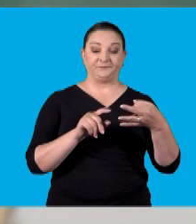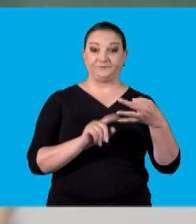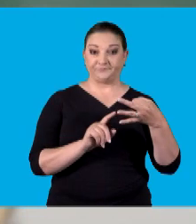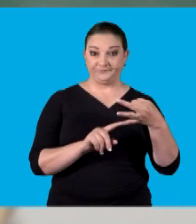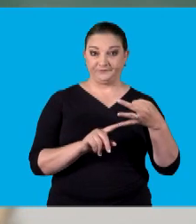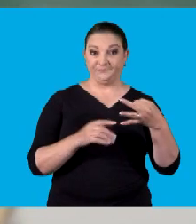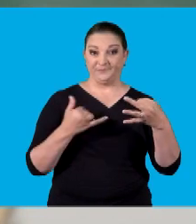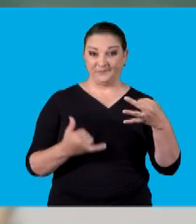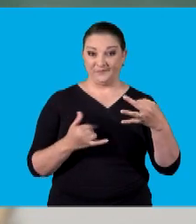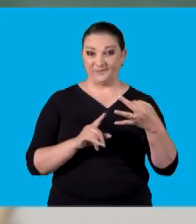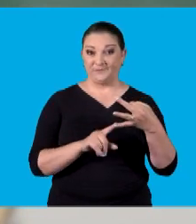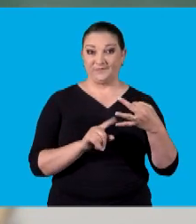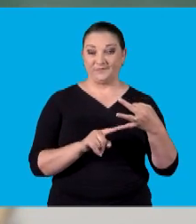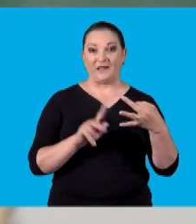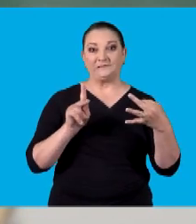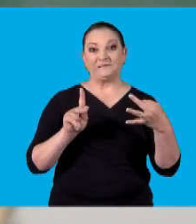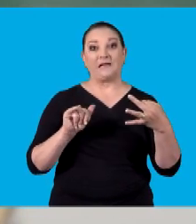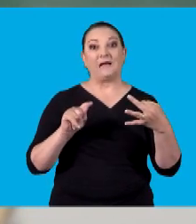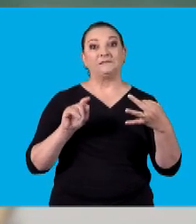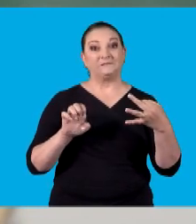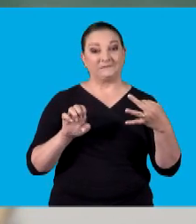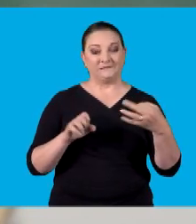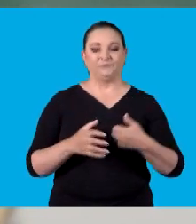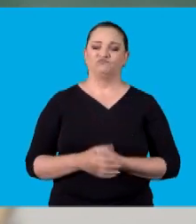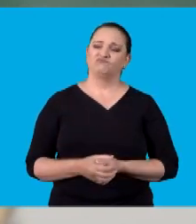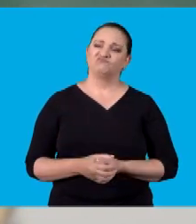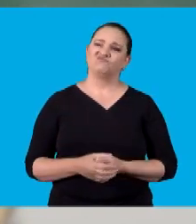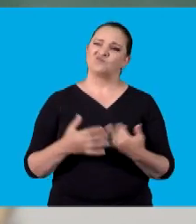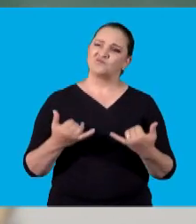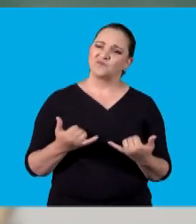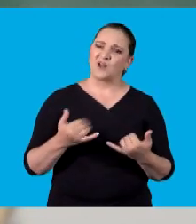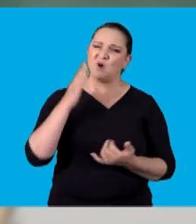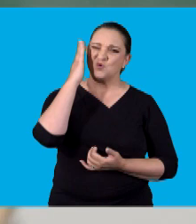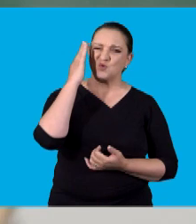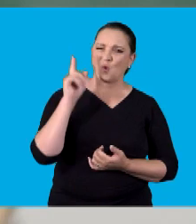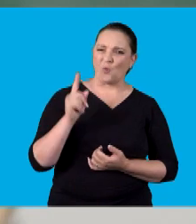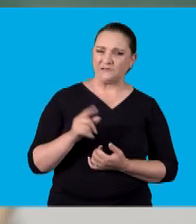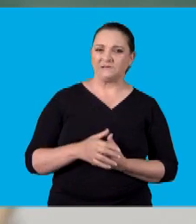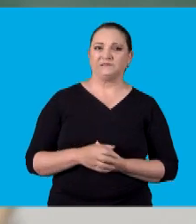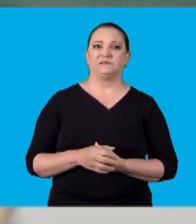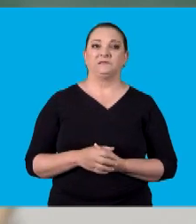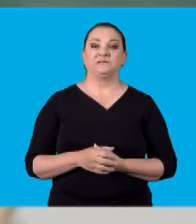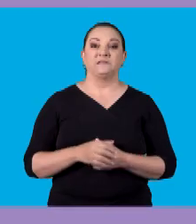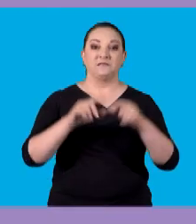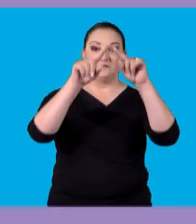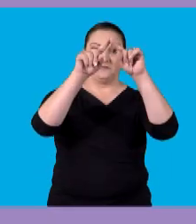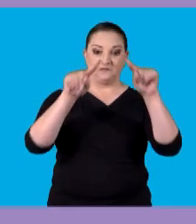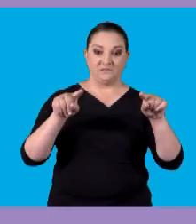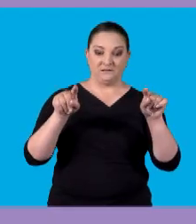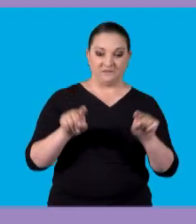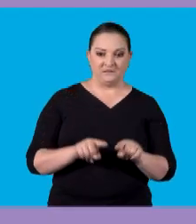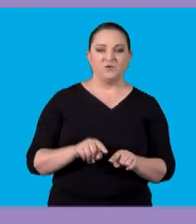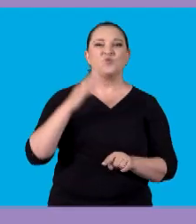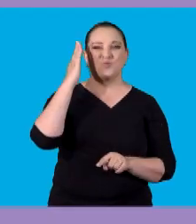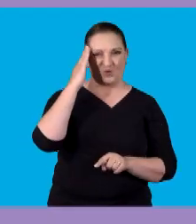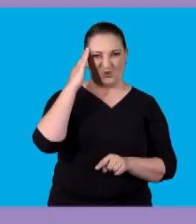over to the other quadrilateral, and that is our kite. Now, what do we know about a kite? We definitely know